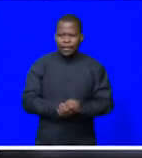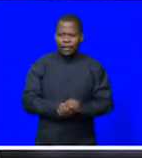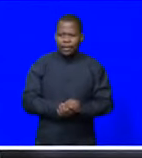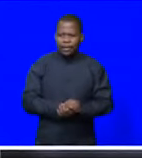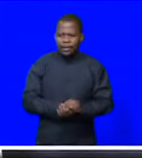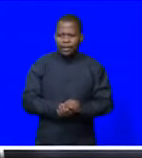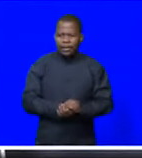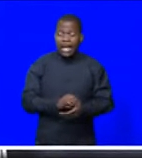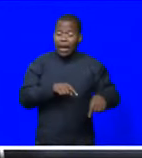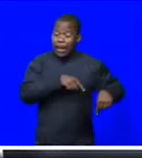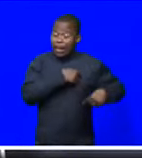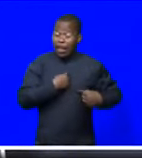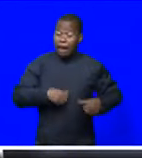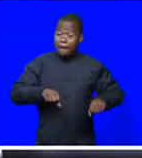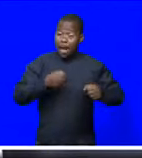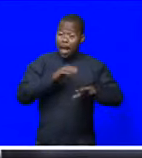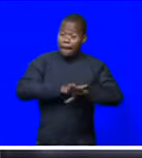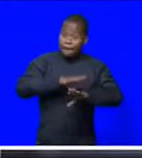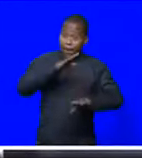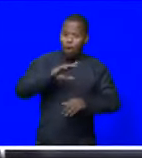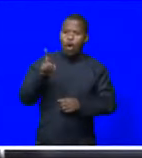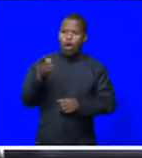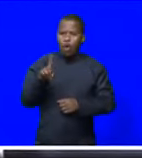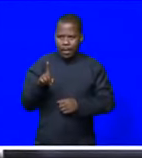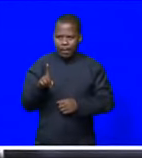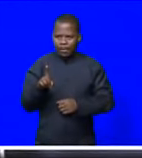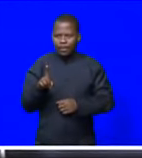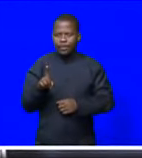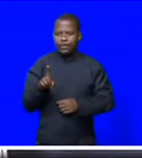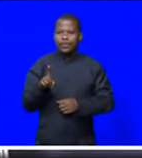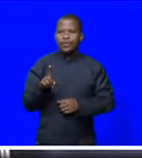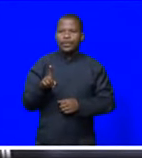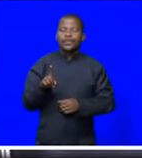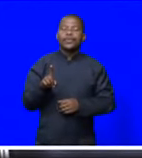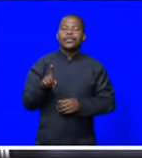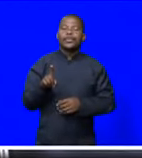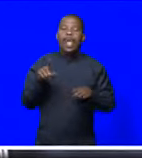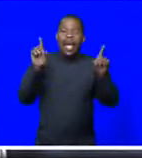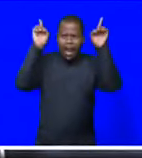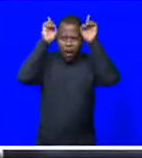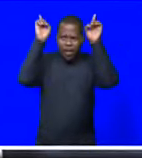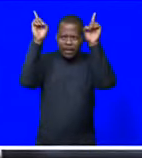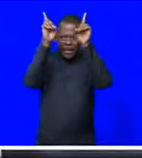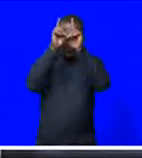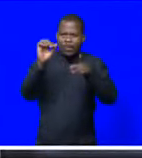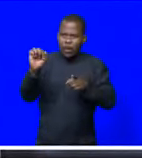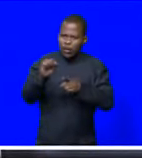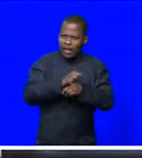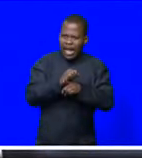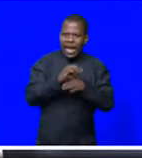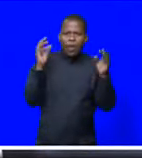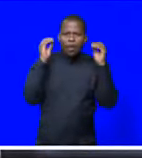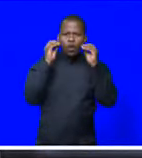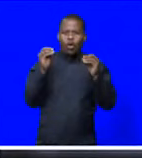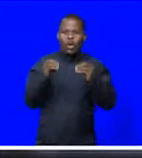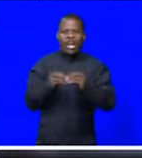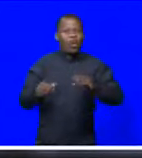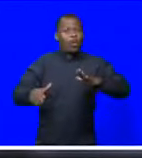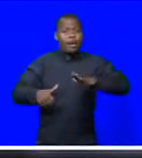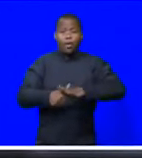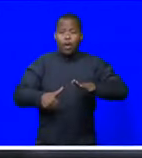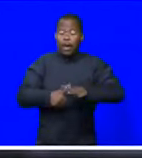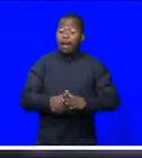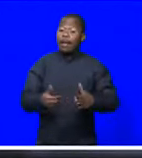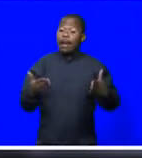What pains me most is just that this facility is mostly needed by the